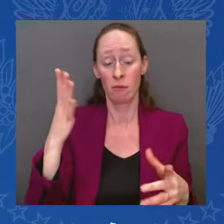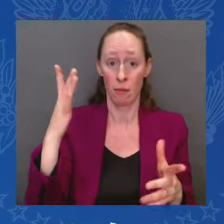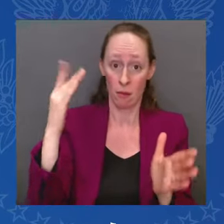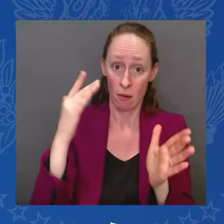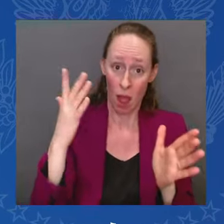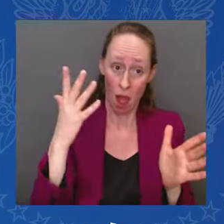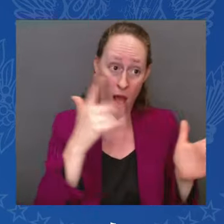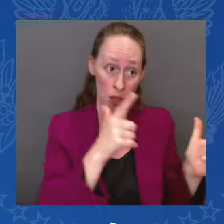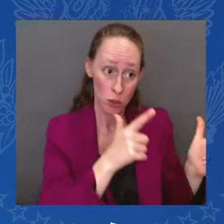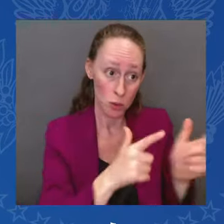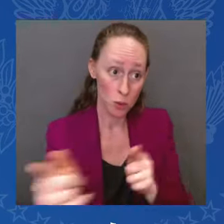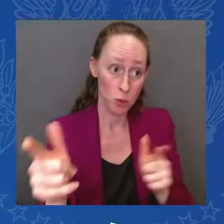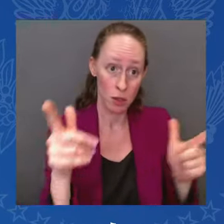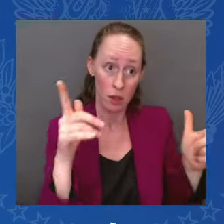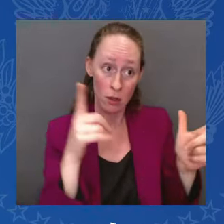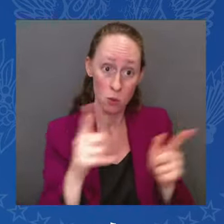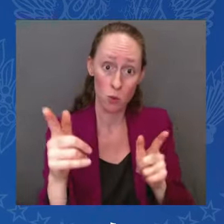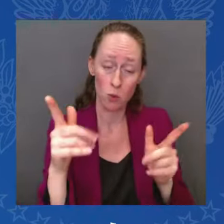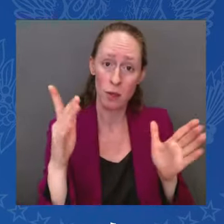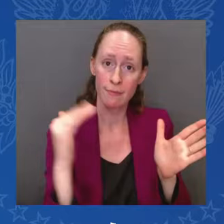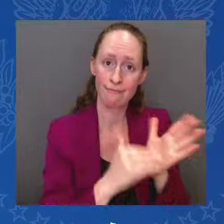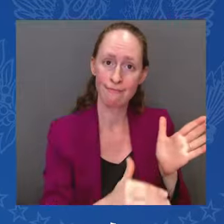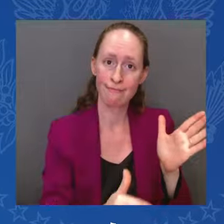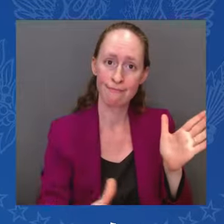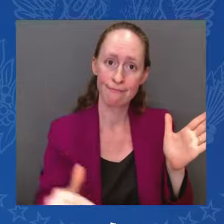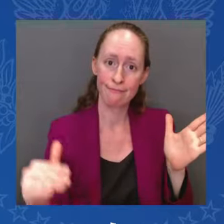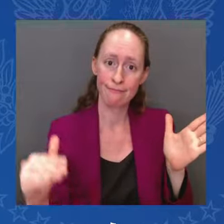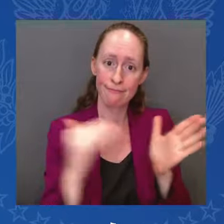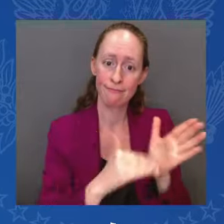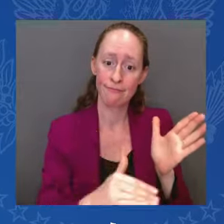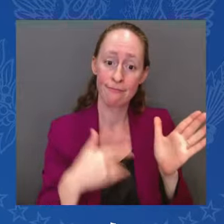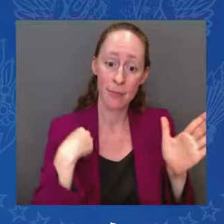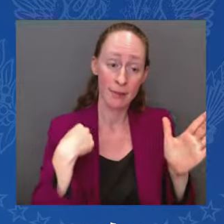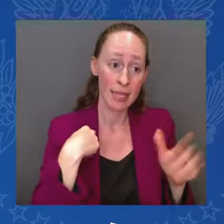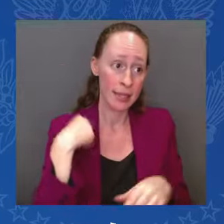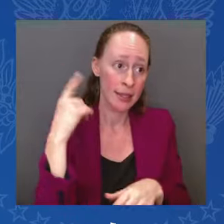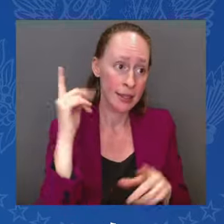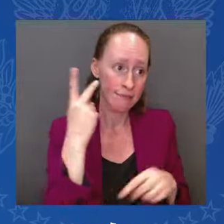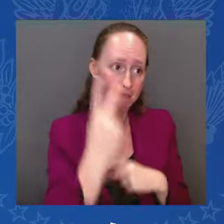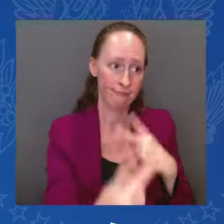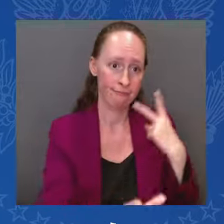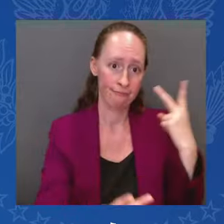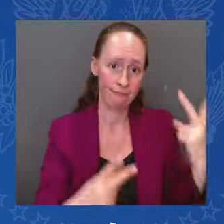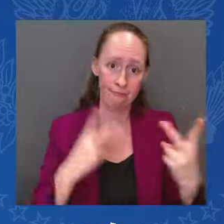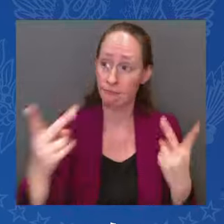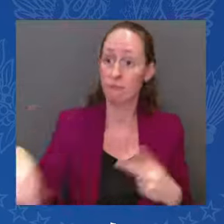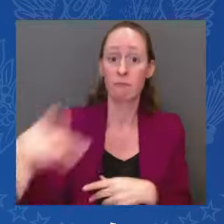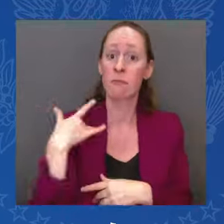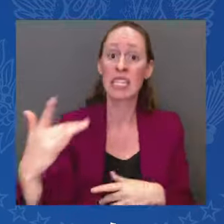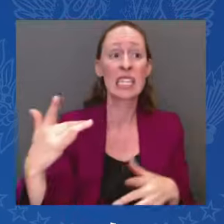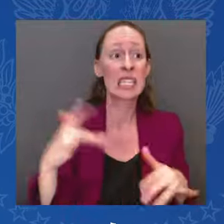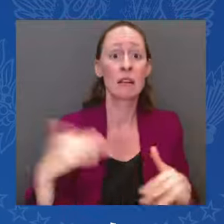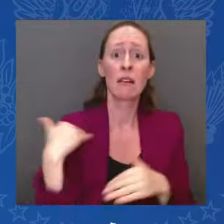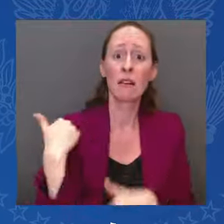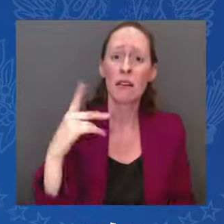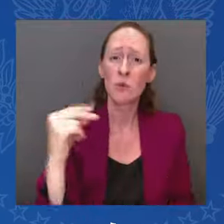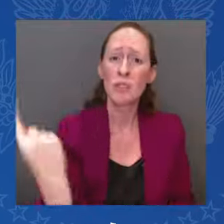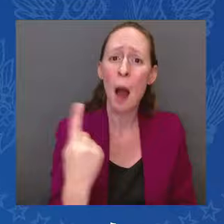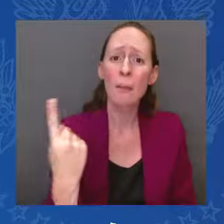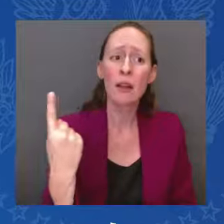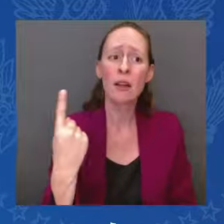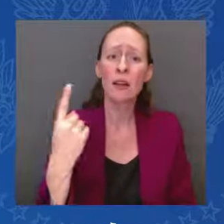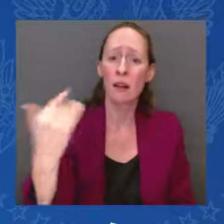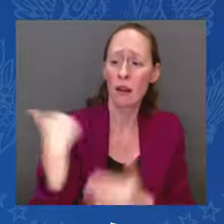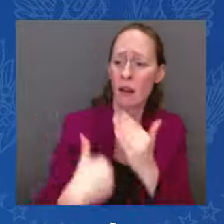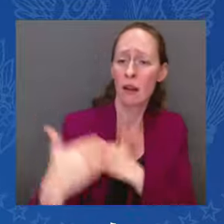all over the country, and I've been to every mass shooting. Do something. Please do something. Do something to